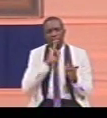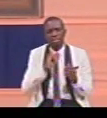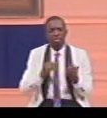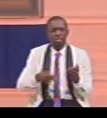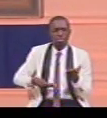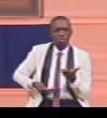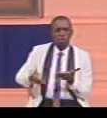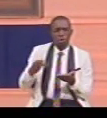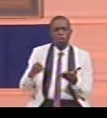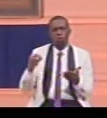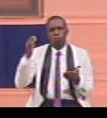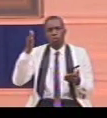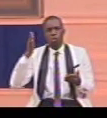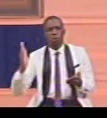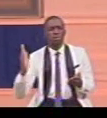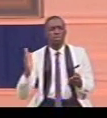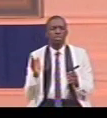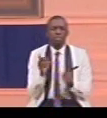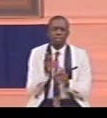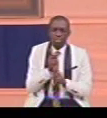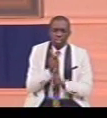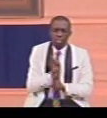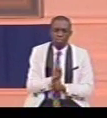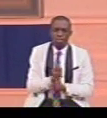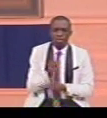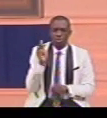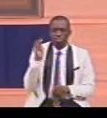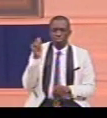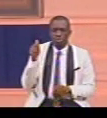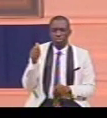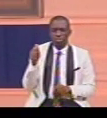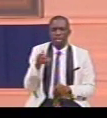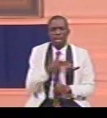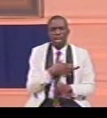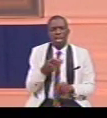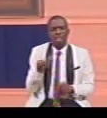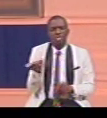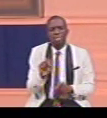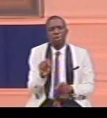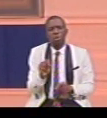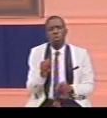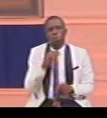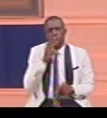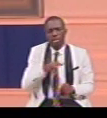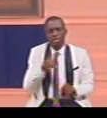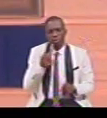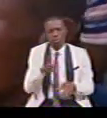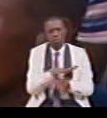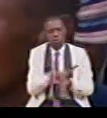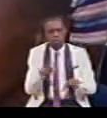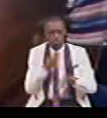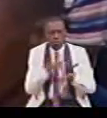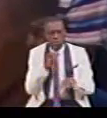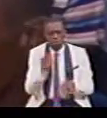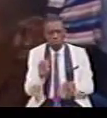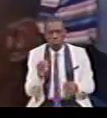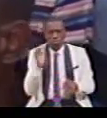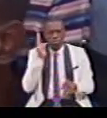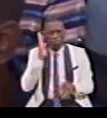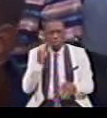Wicked one touches him and not can they touch you will they touch you